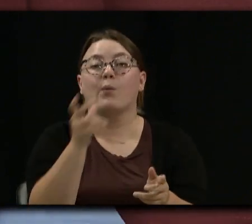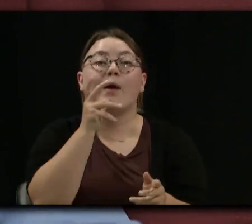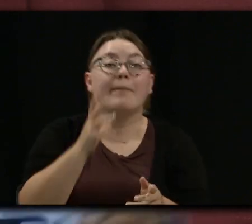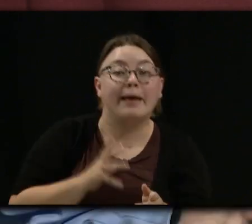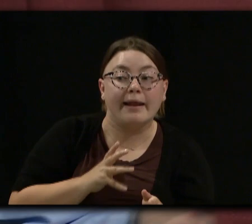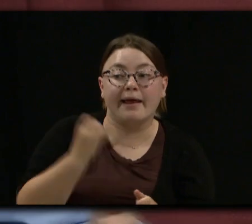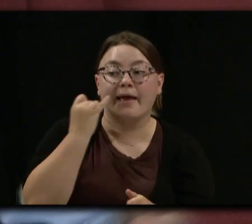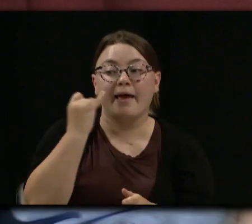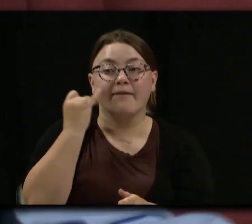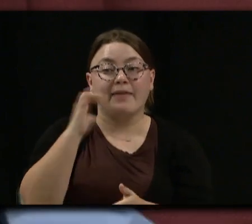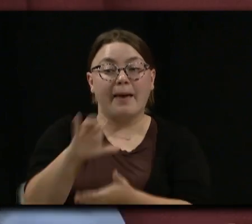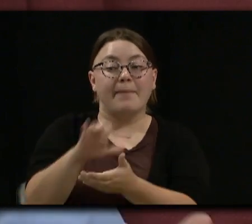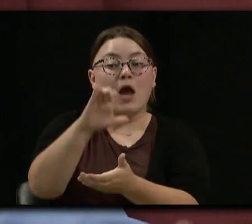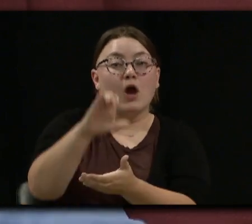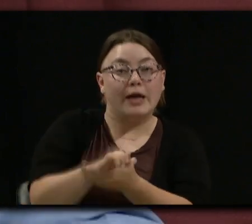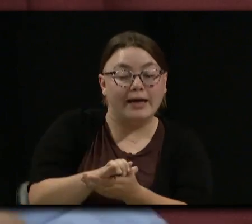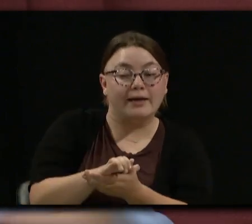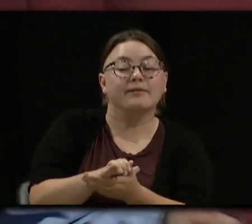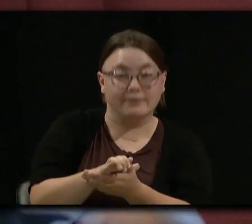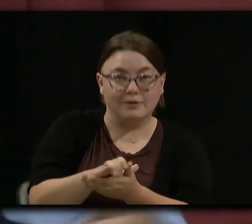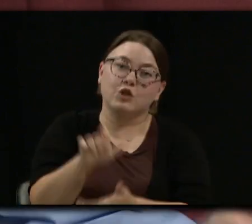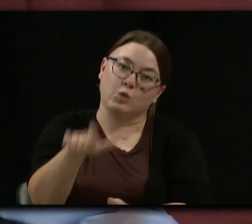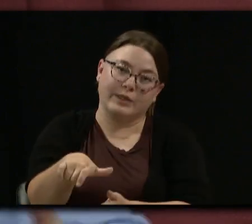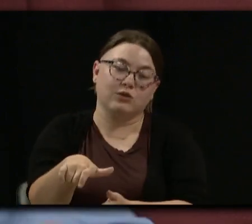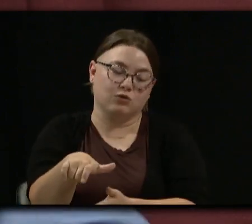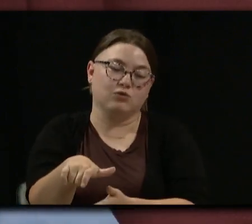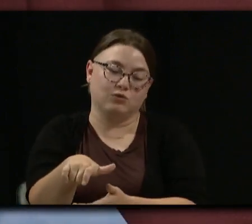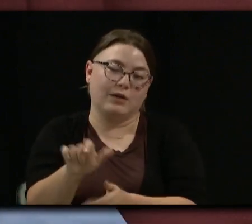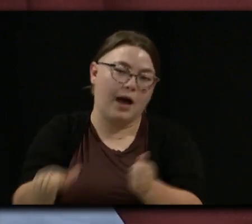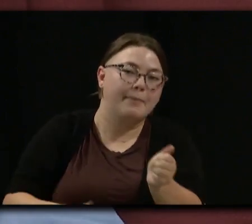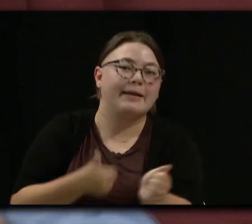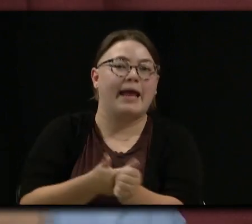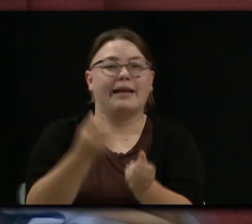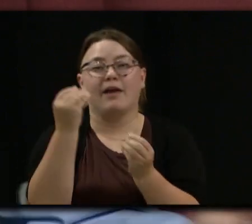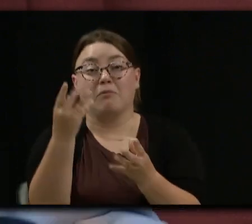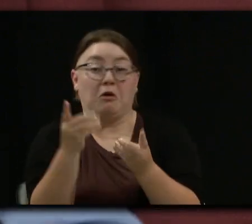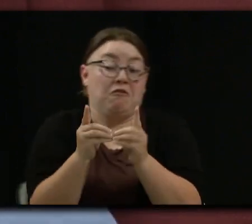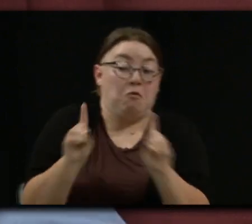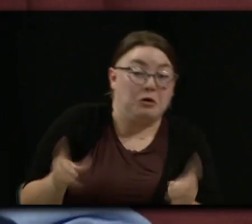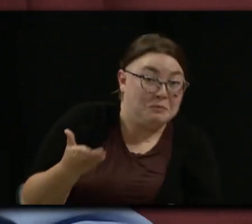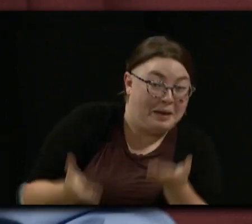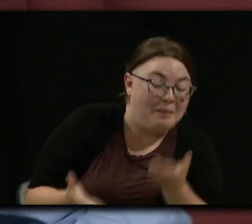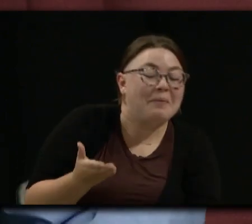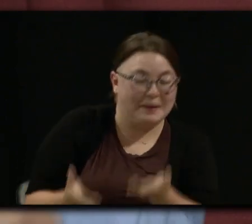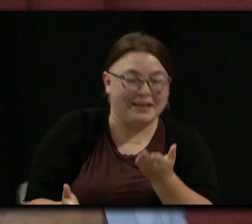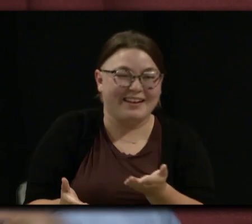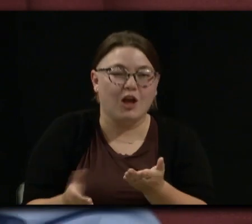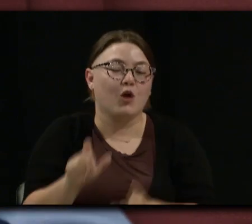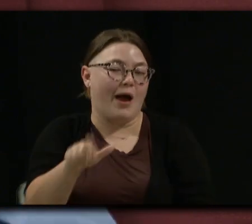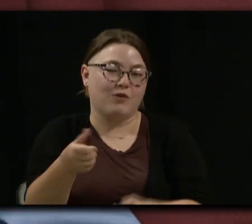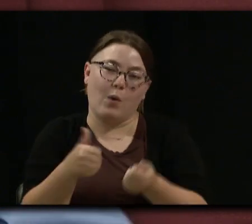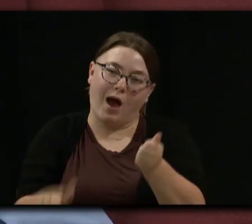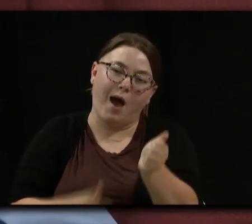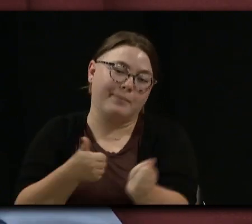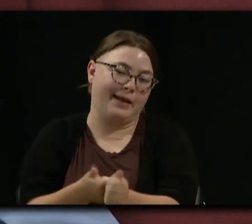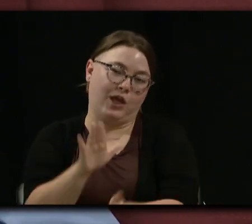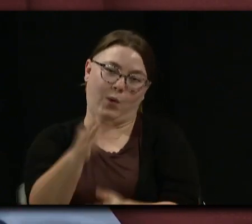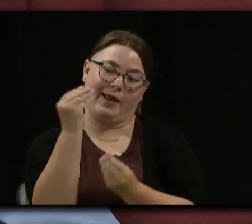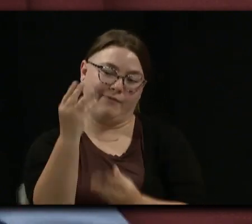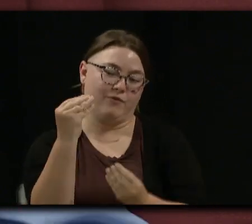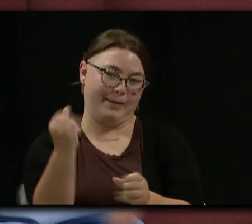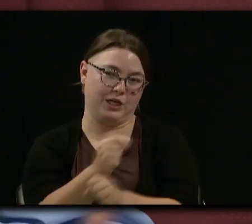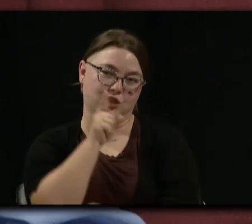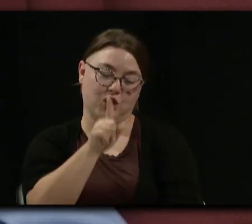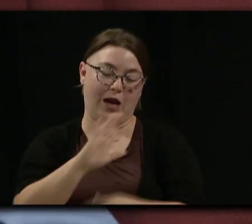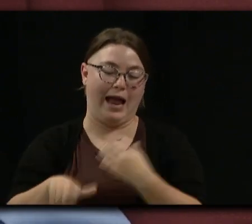women voters who get married or something like that, or it could happen on a divorce side. Sure. That they change their last name. We want to make sure we're as accurate as